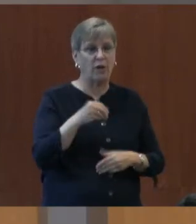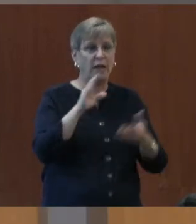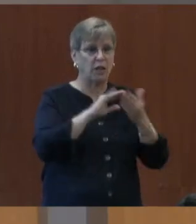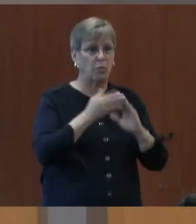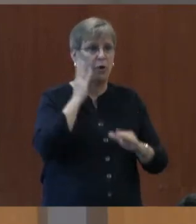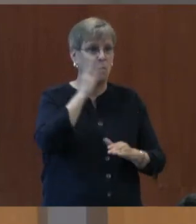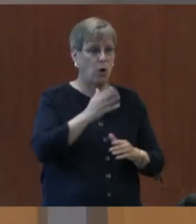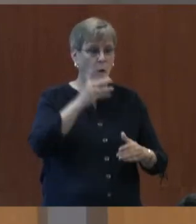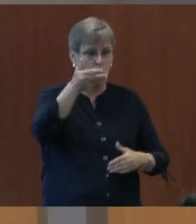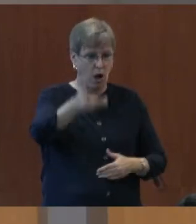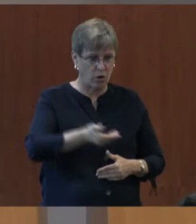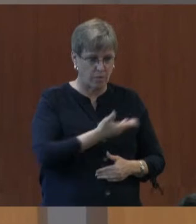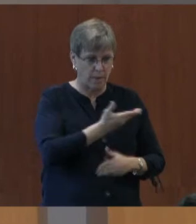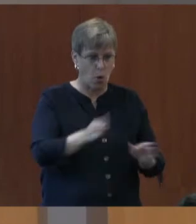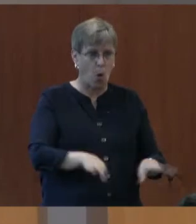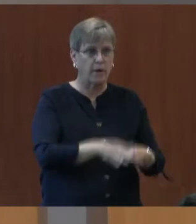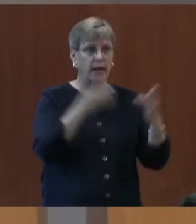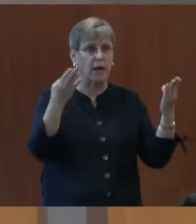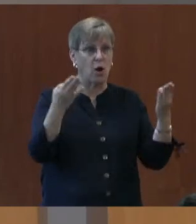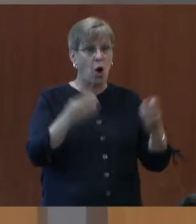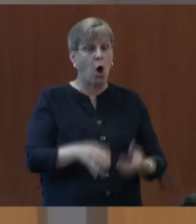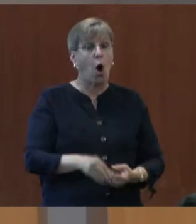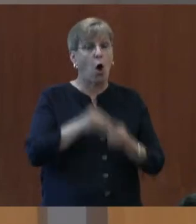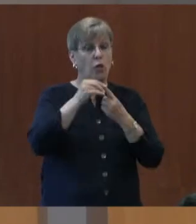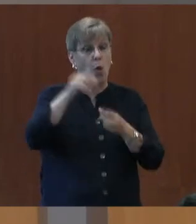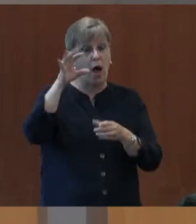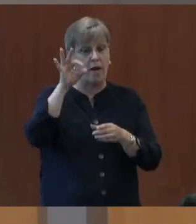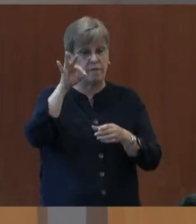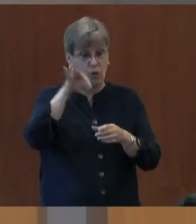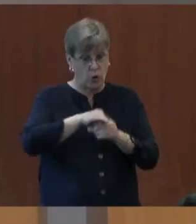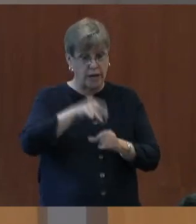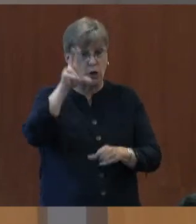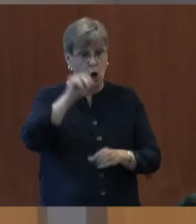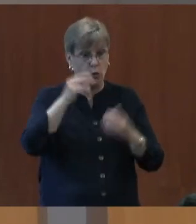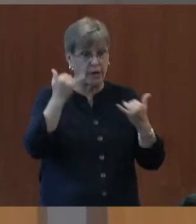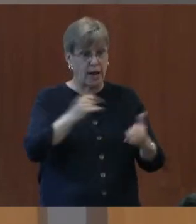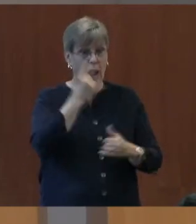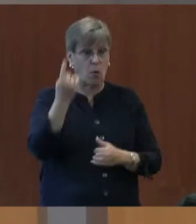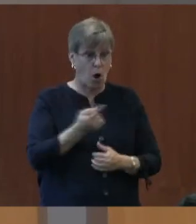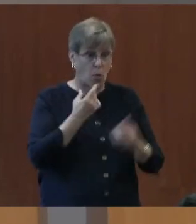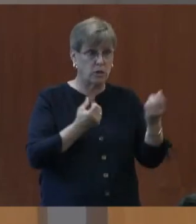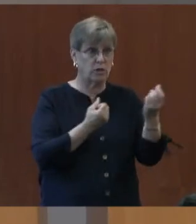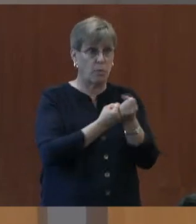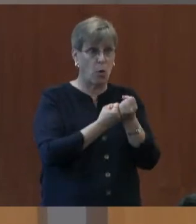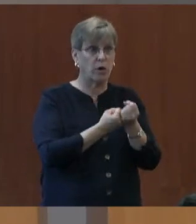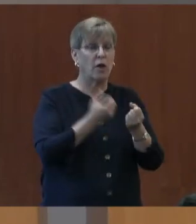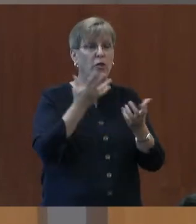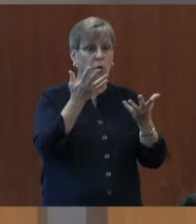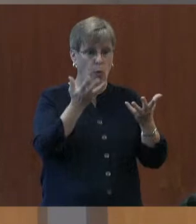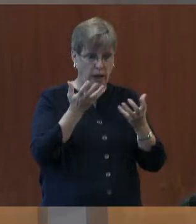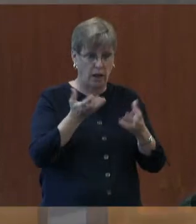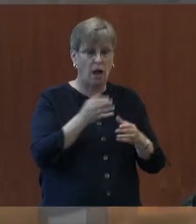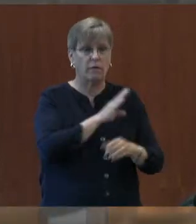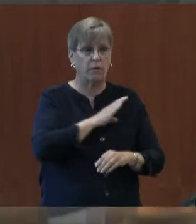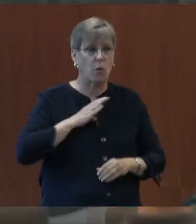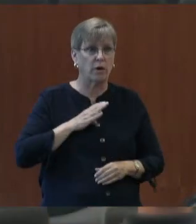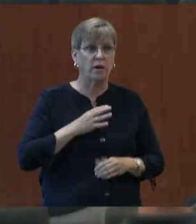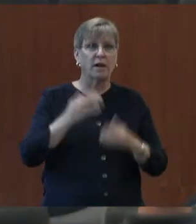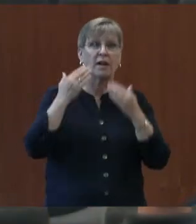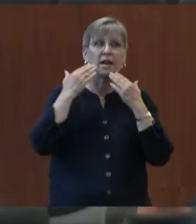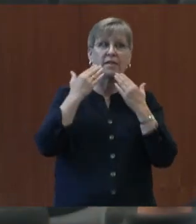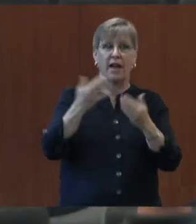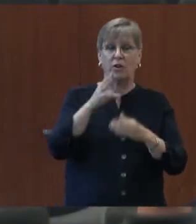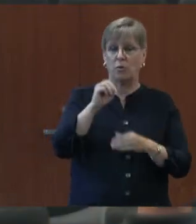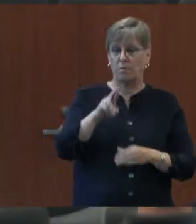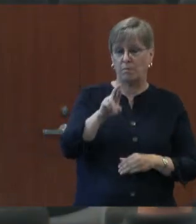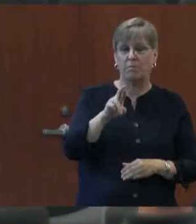them openly. Even though I voted no today, I will always support the will of the board. Thank you, Mr. Gillespie.